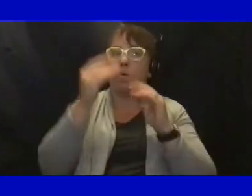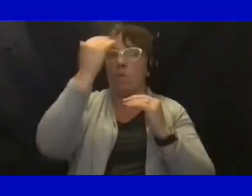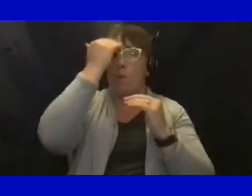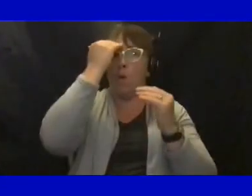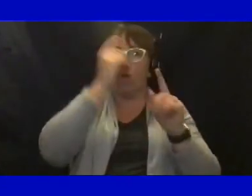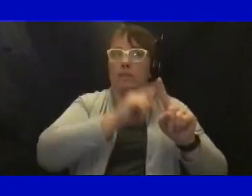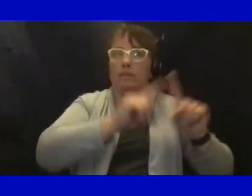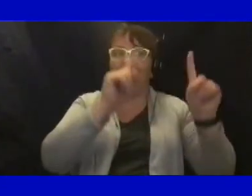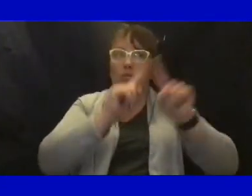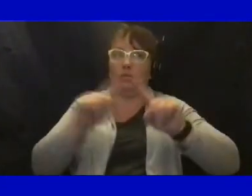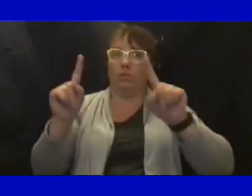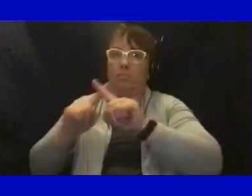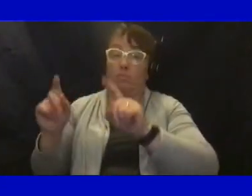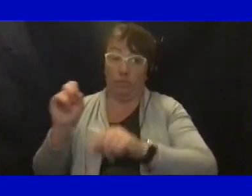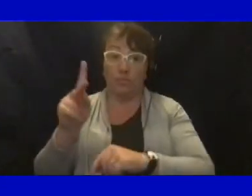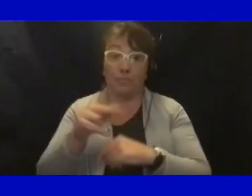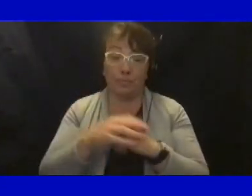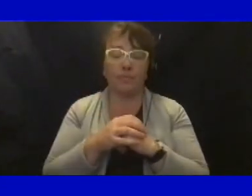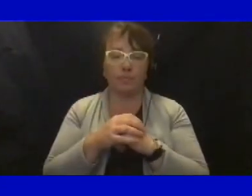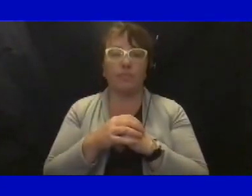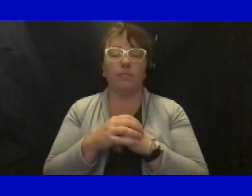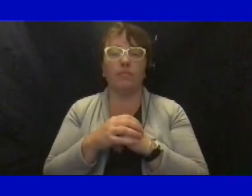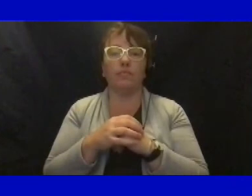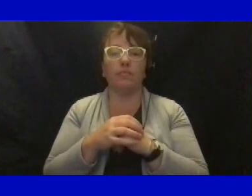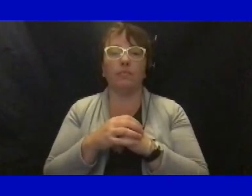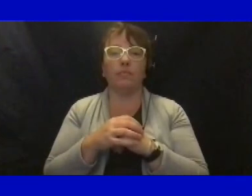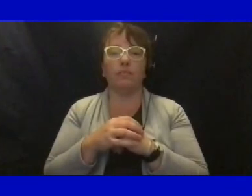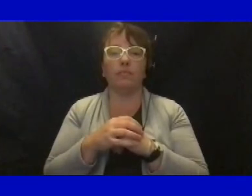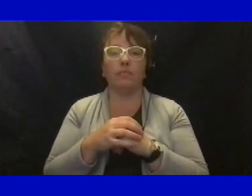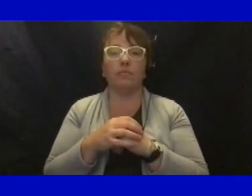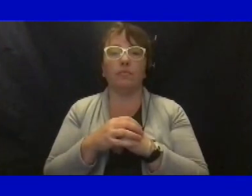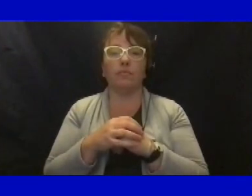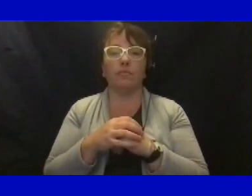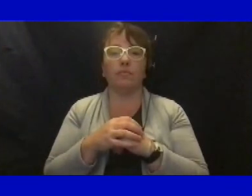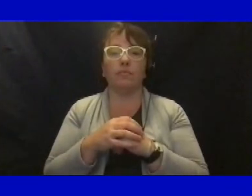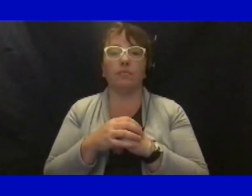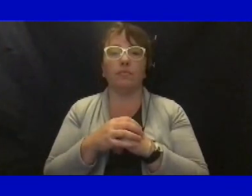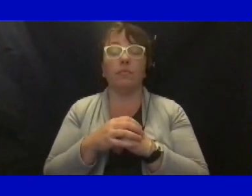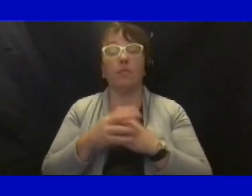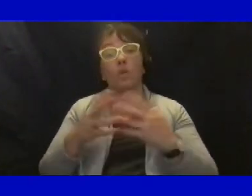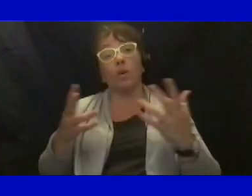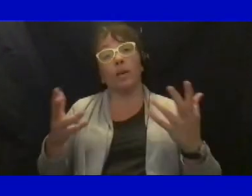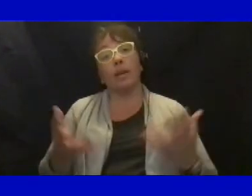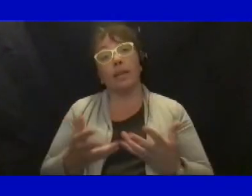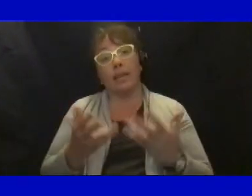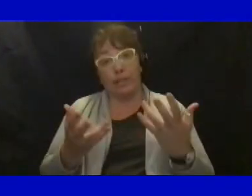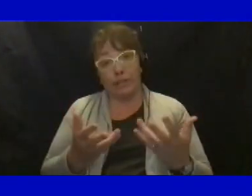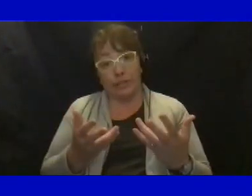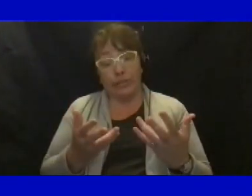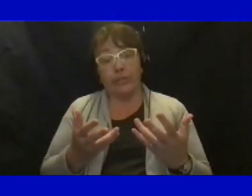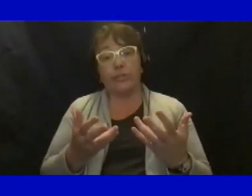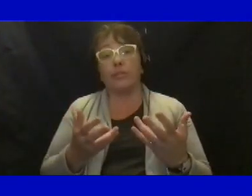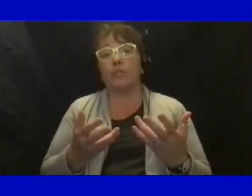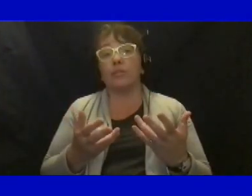So the difference that we're going to have here, although we'll be ready to respond, is we